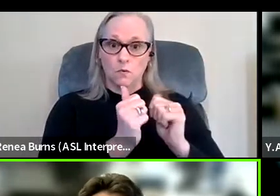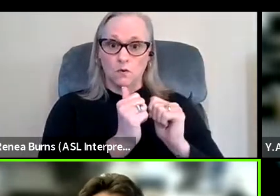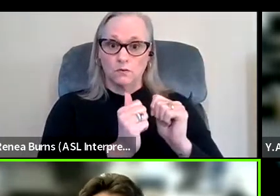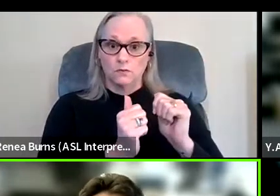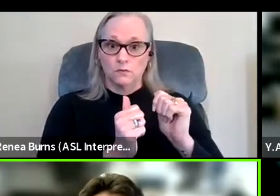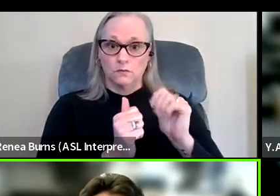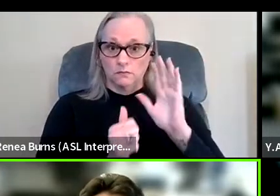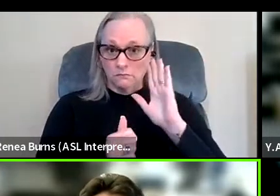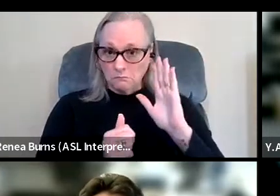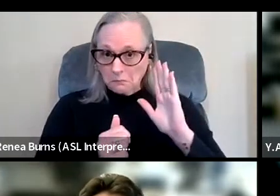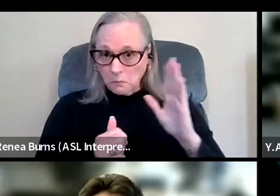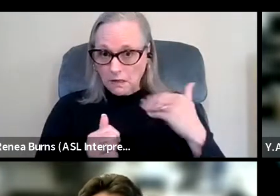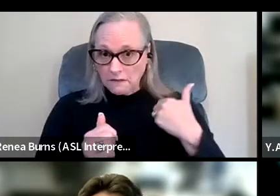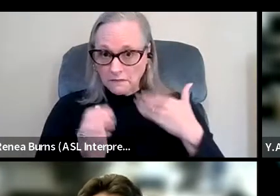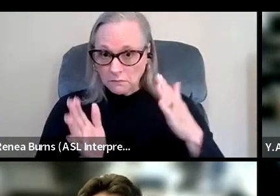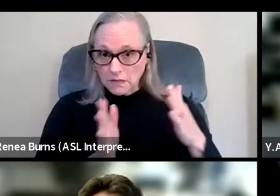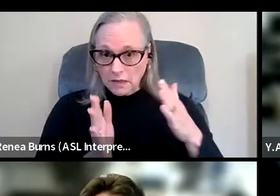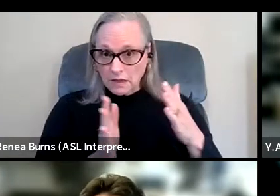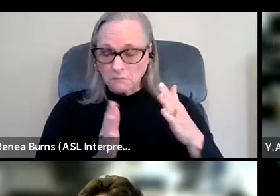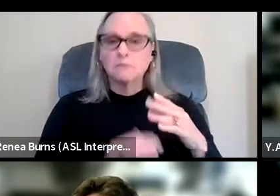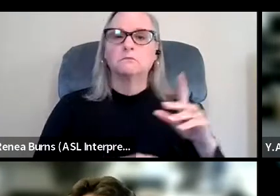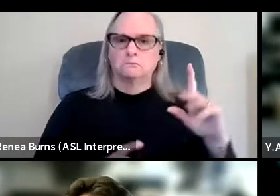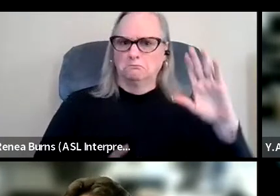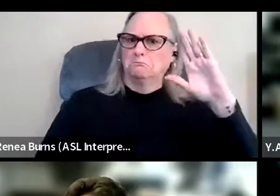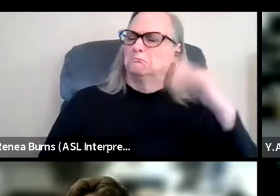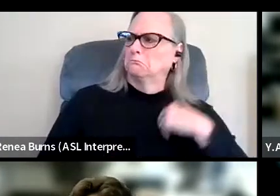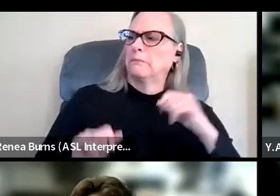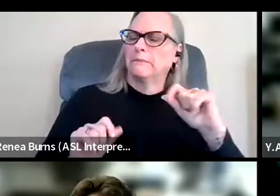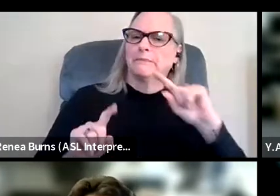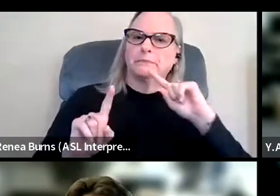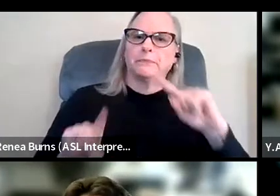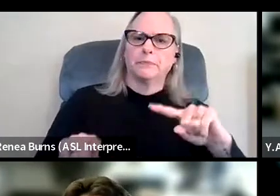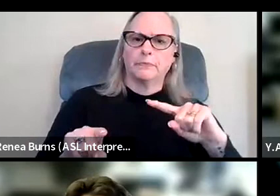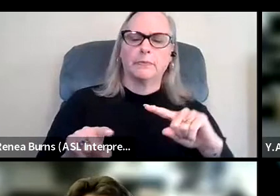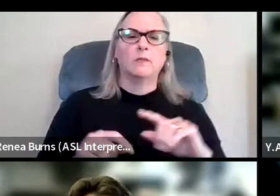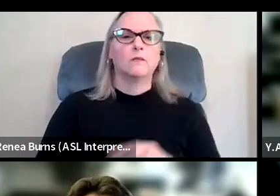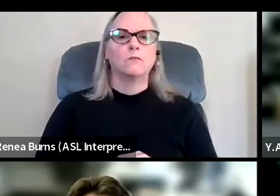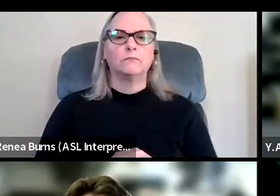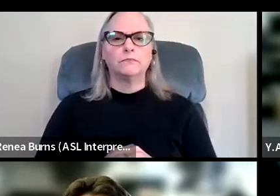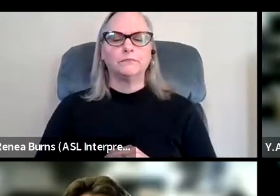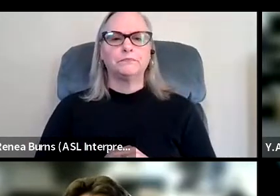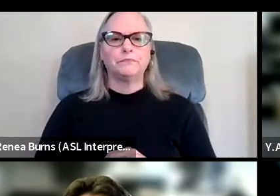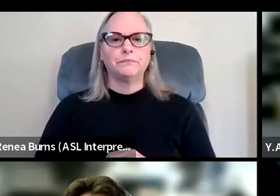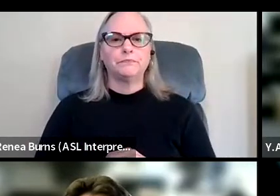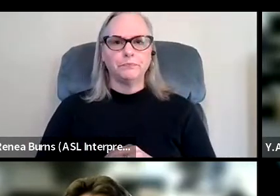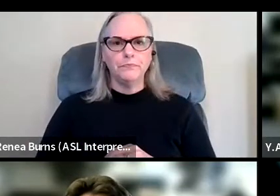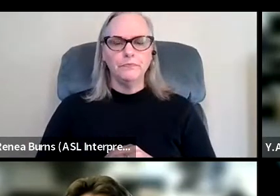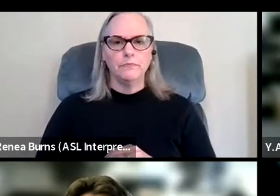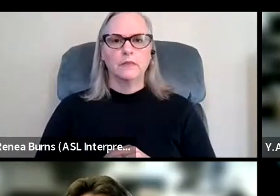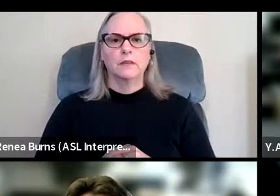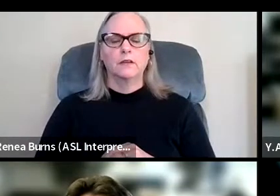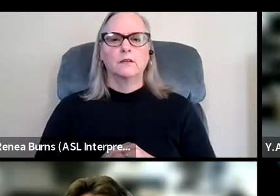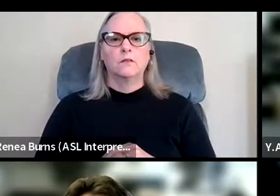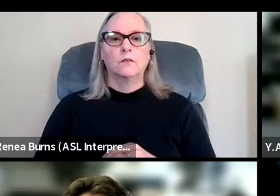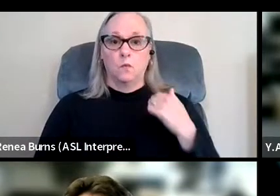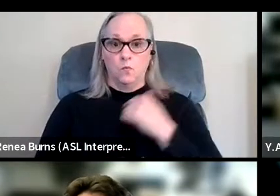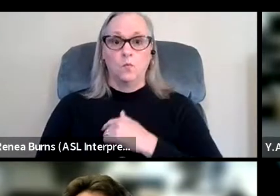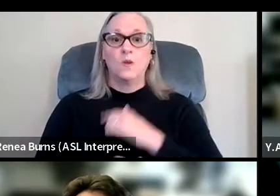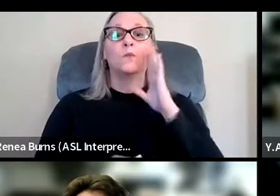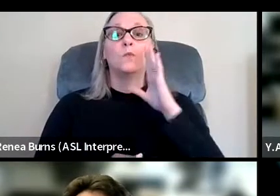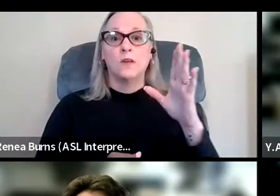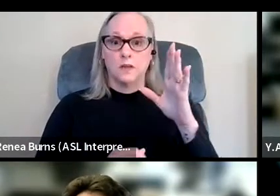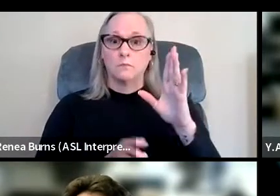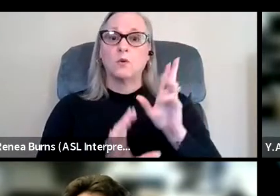planned. Yeah, I can answer that. So We are going to be participating in